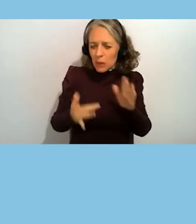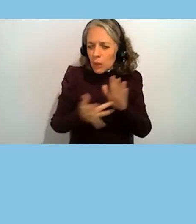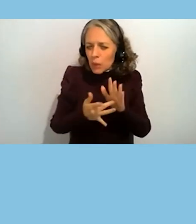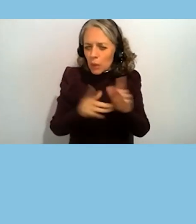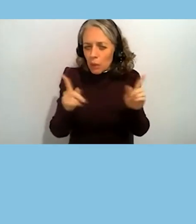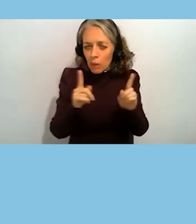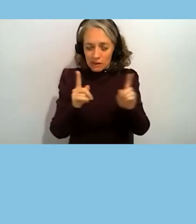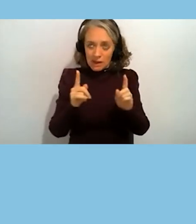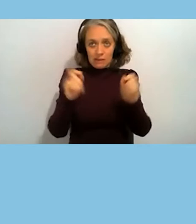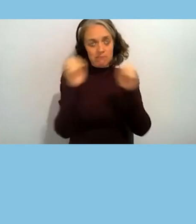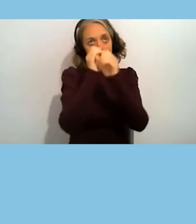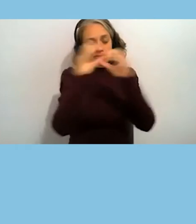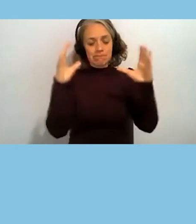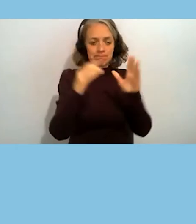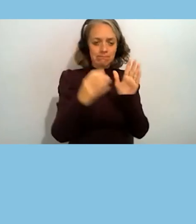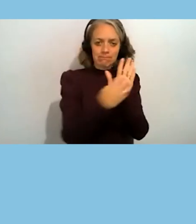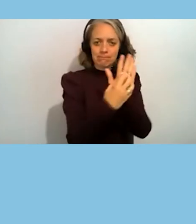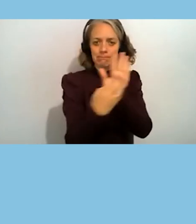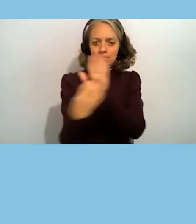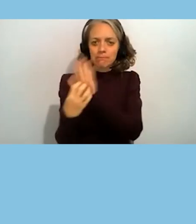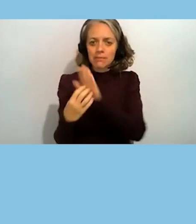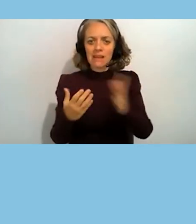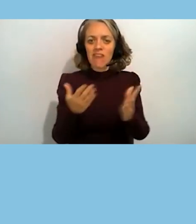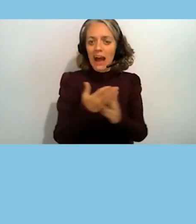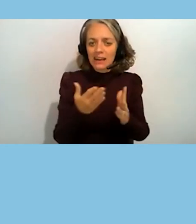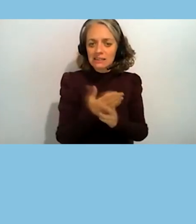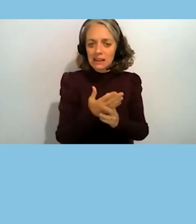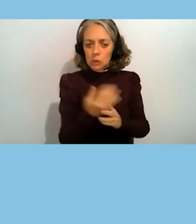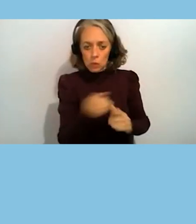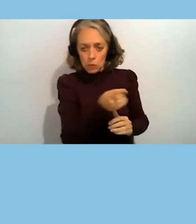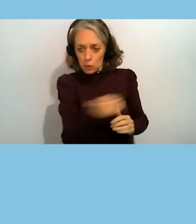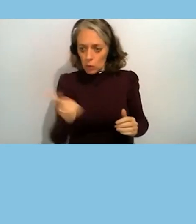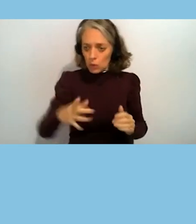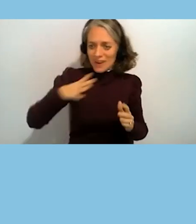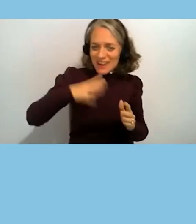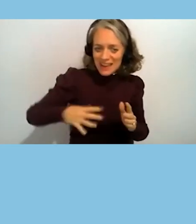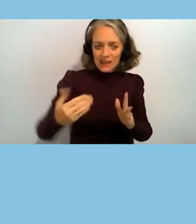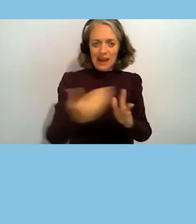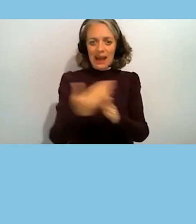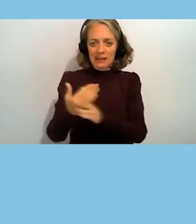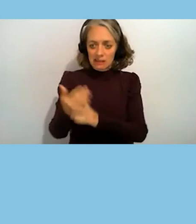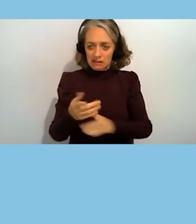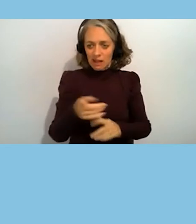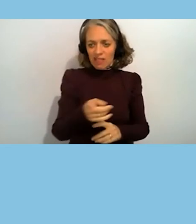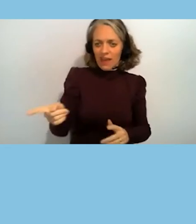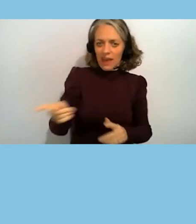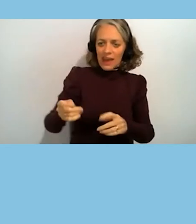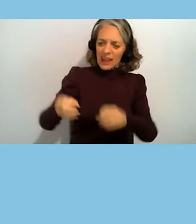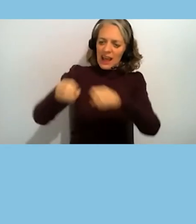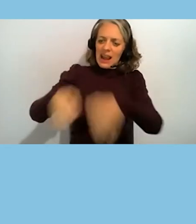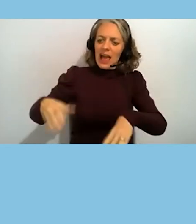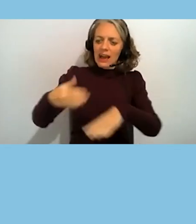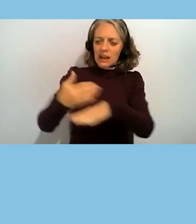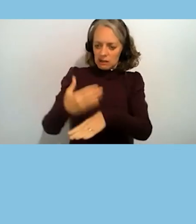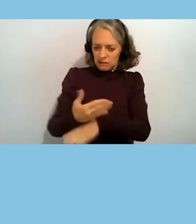Images of access and those in need of access, images of those perceived as having a lack of function and loss